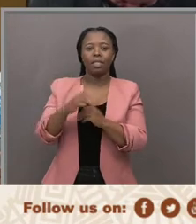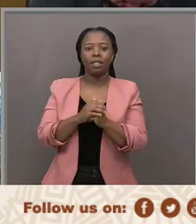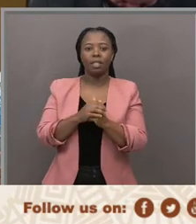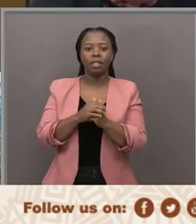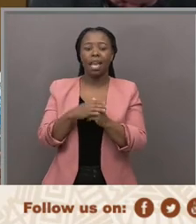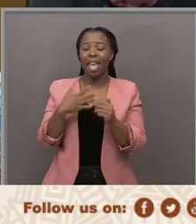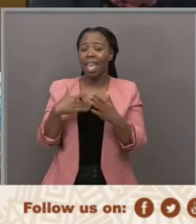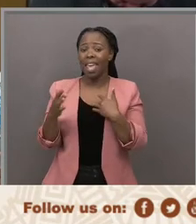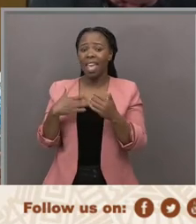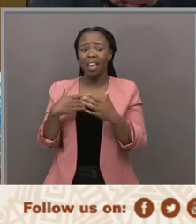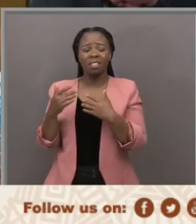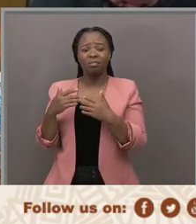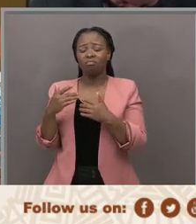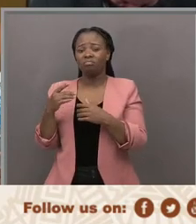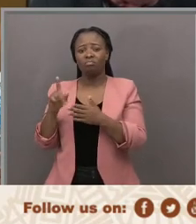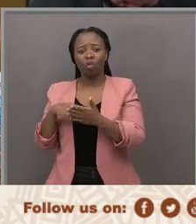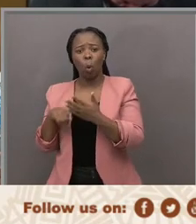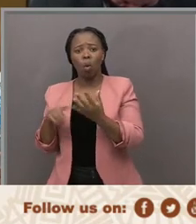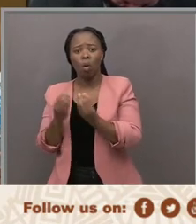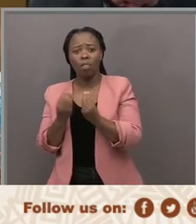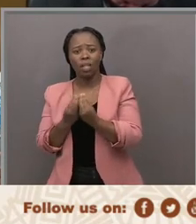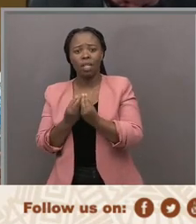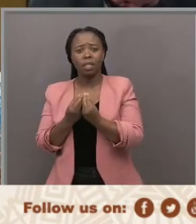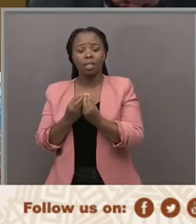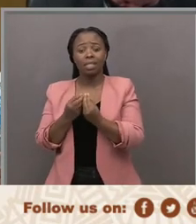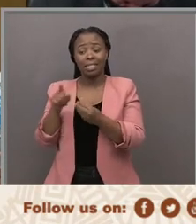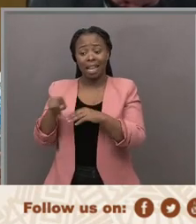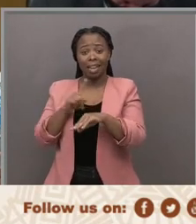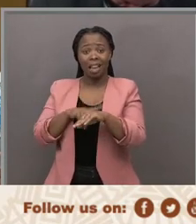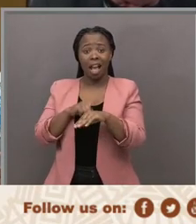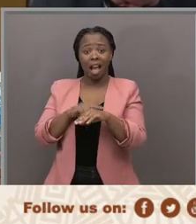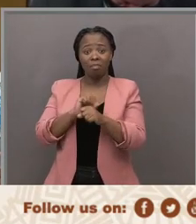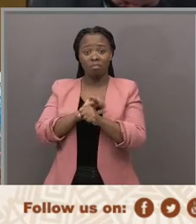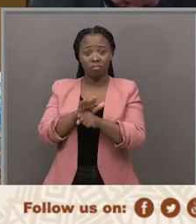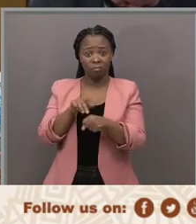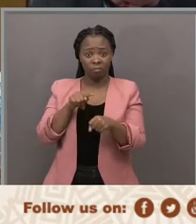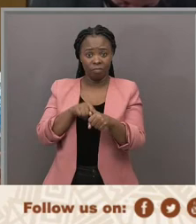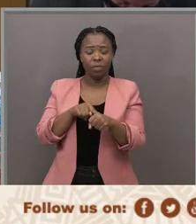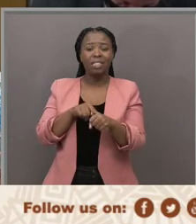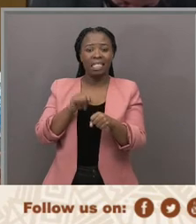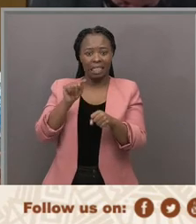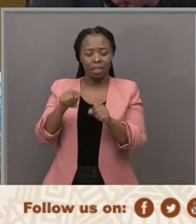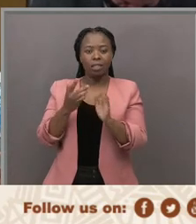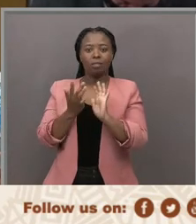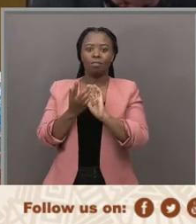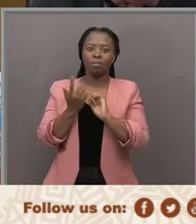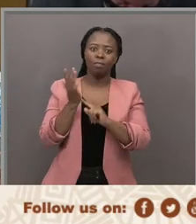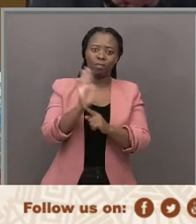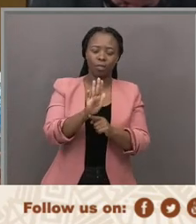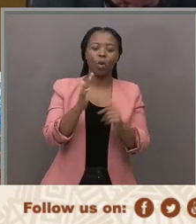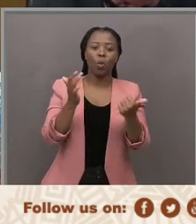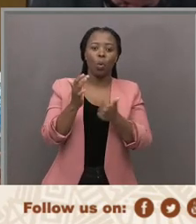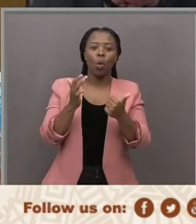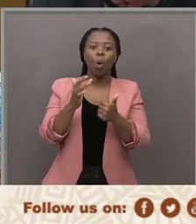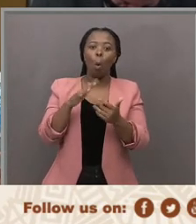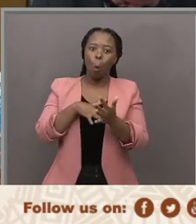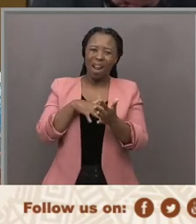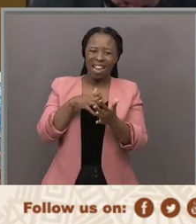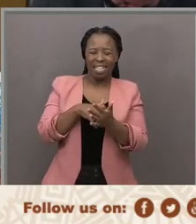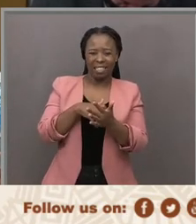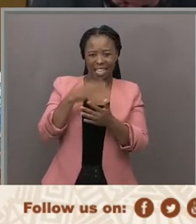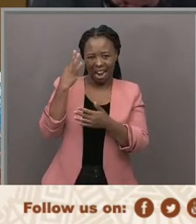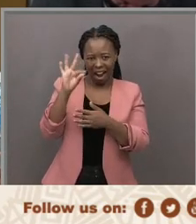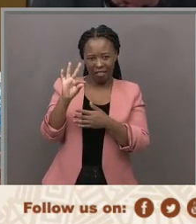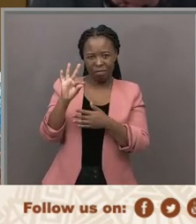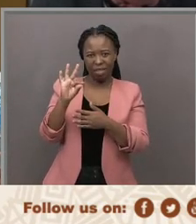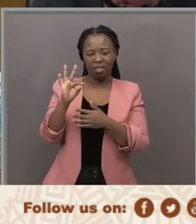during COVID-19, which expose the weaknesses of our provincial government, the governance weaknesses,